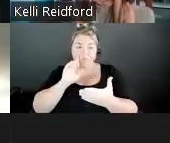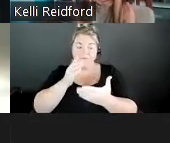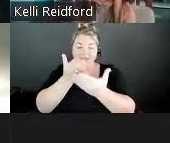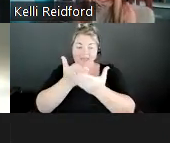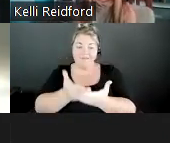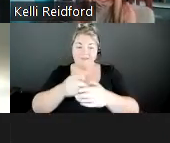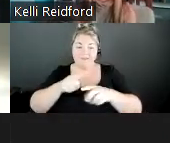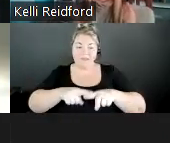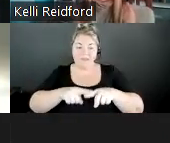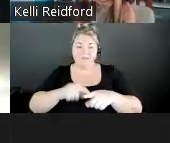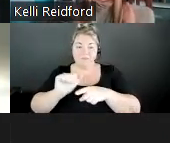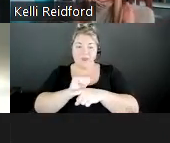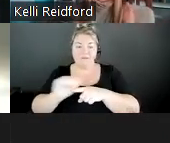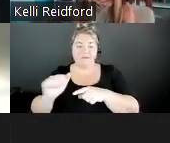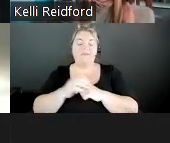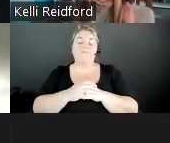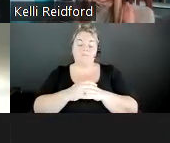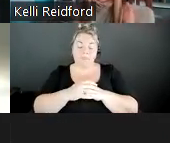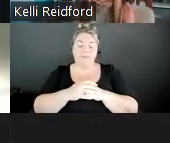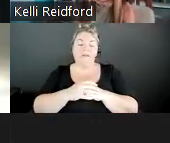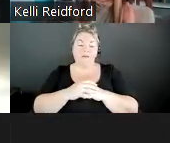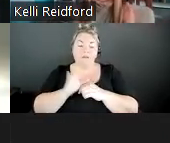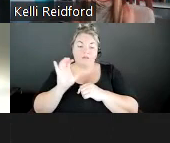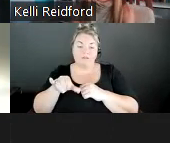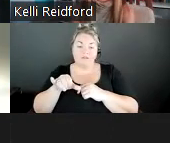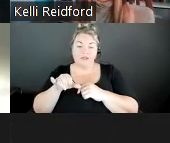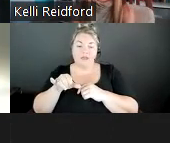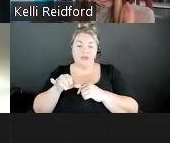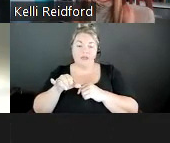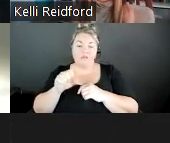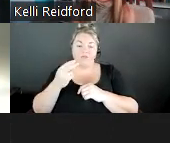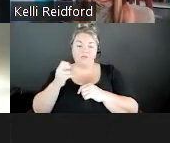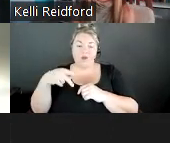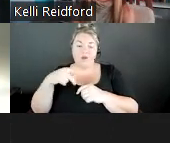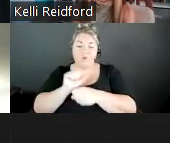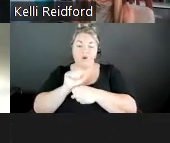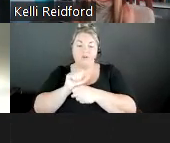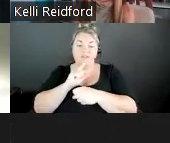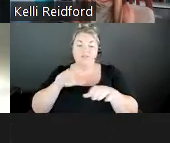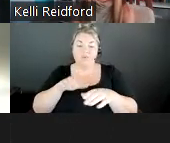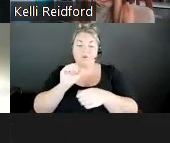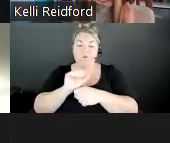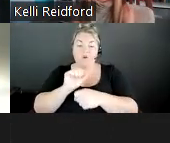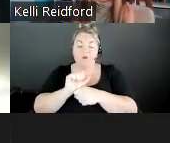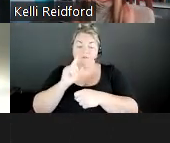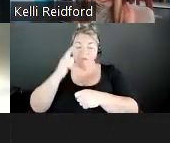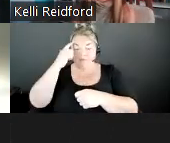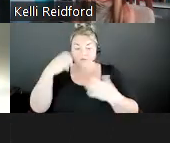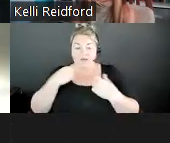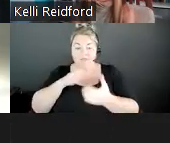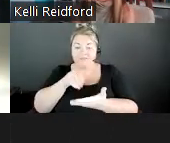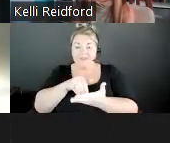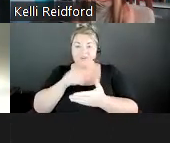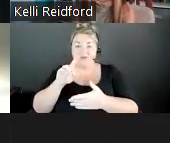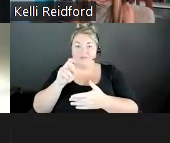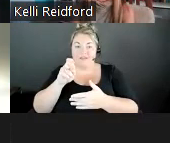evidence-based practice, that ShopWorks is doing some work on. The Mental Health Center of